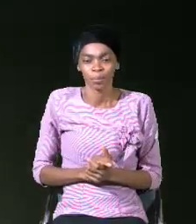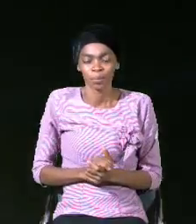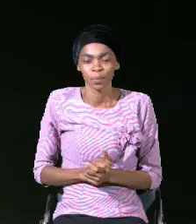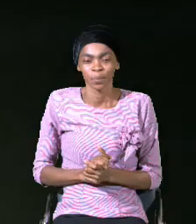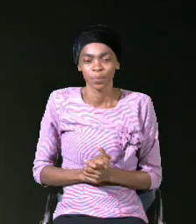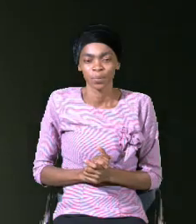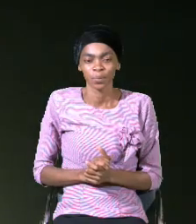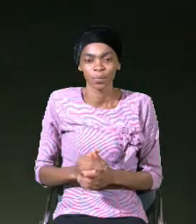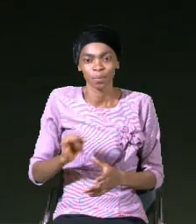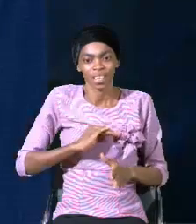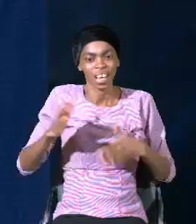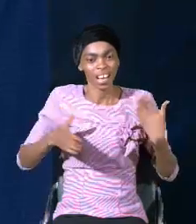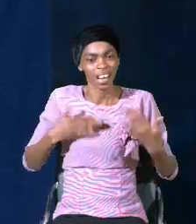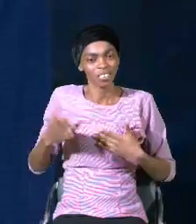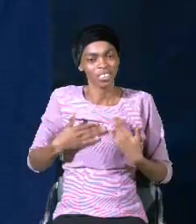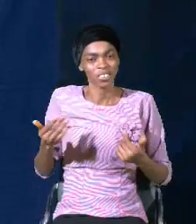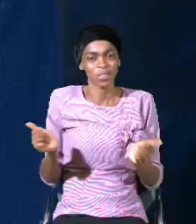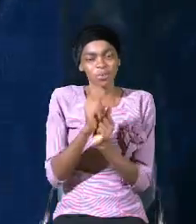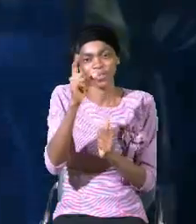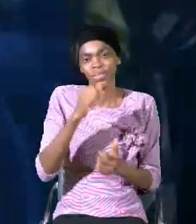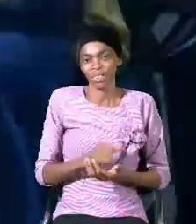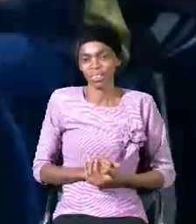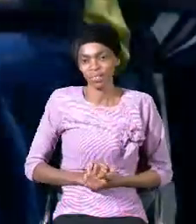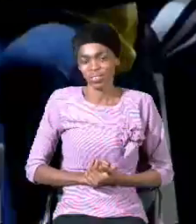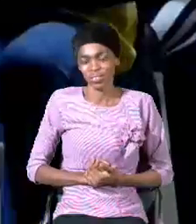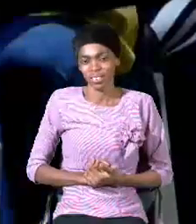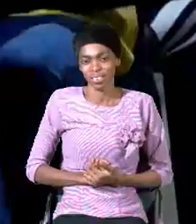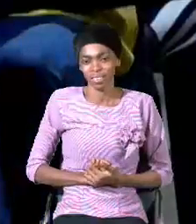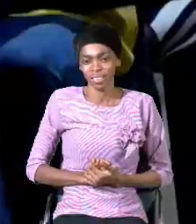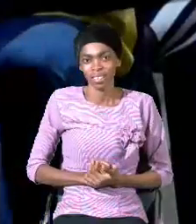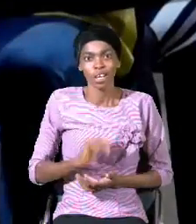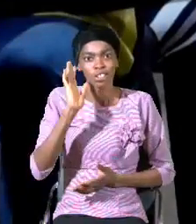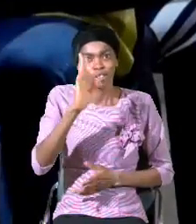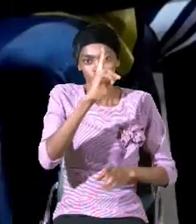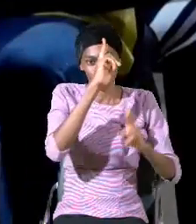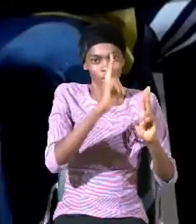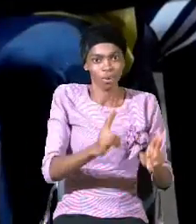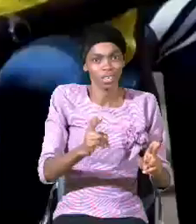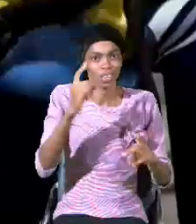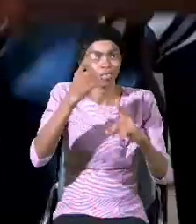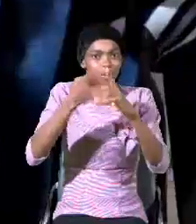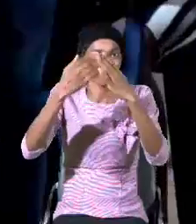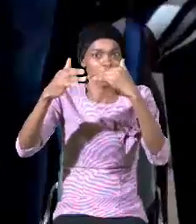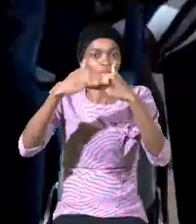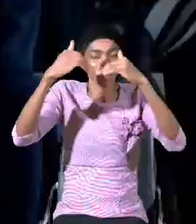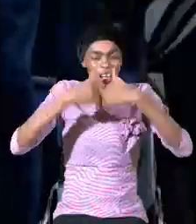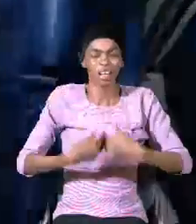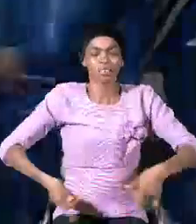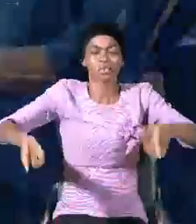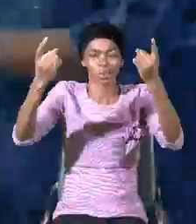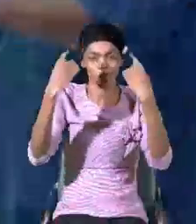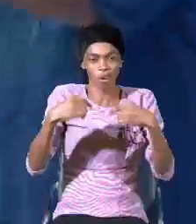I rejoice with you. Your honor from heaven has come.